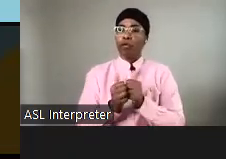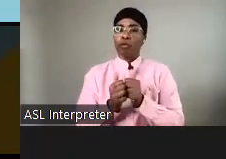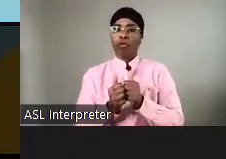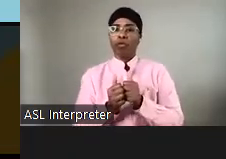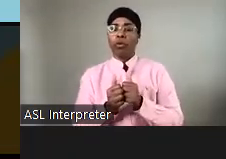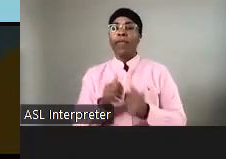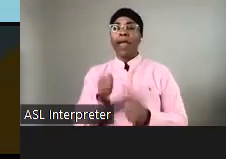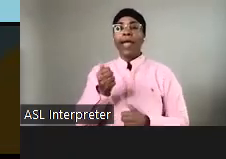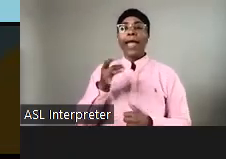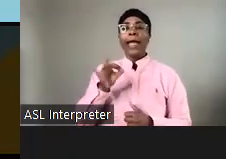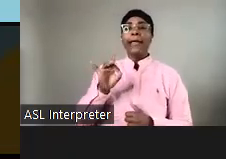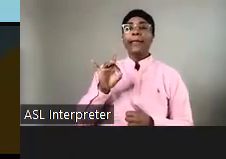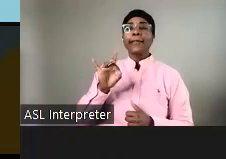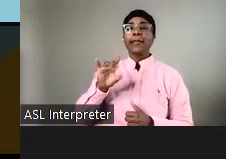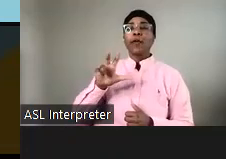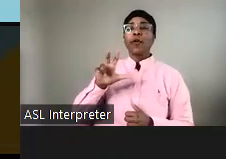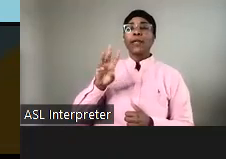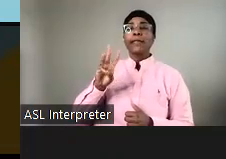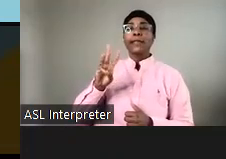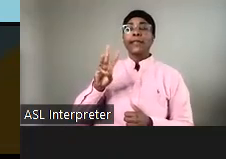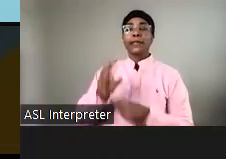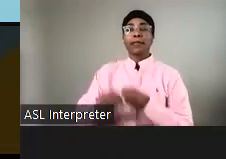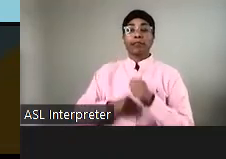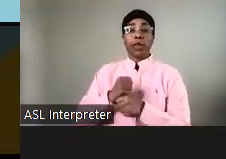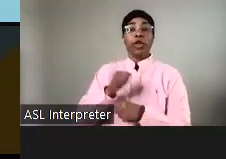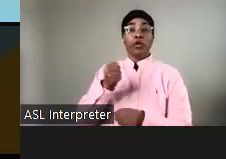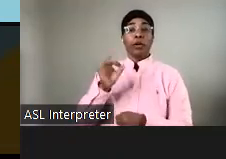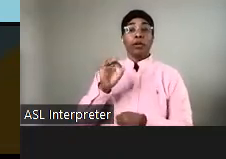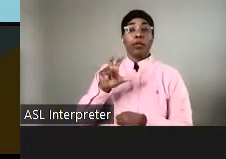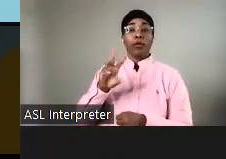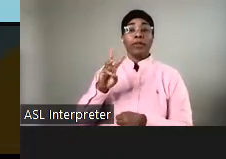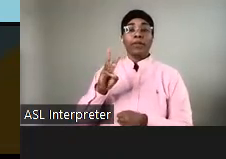really broadly at the regional or national level as well.